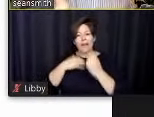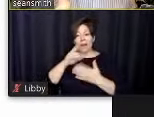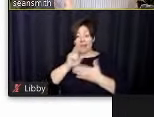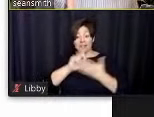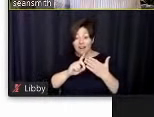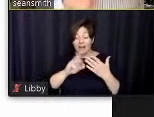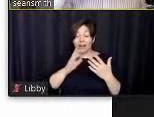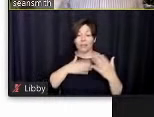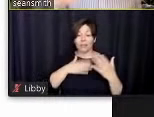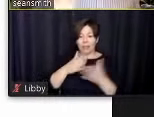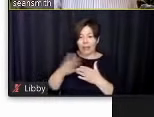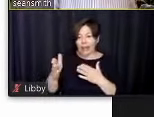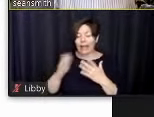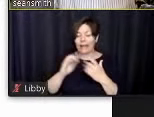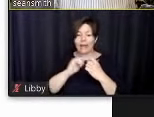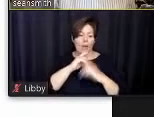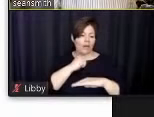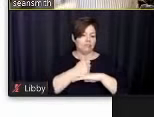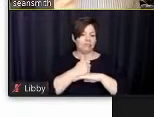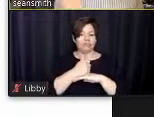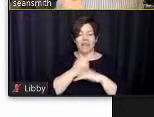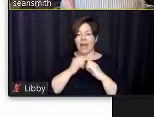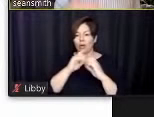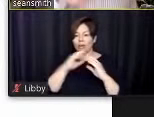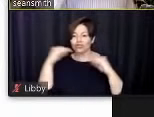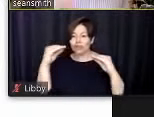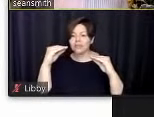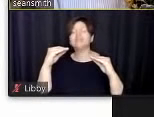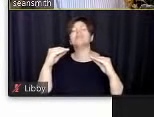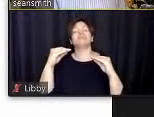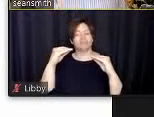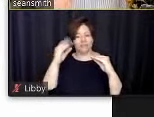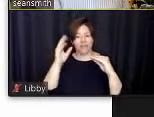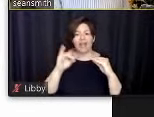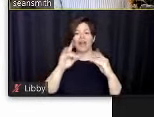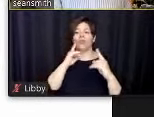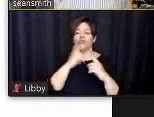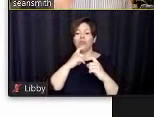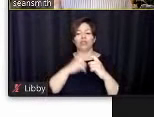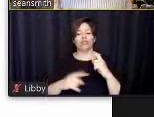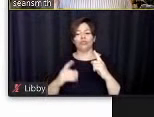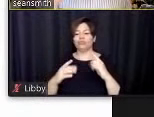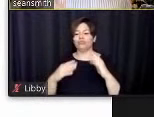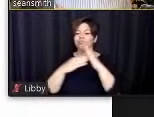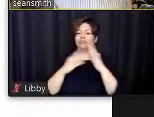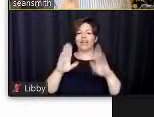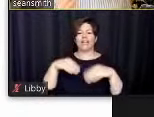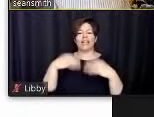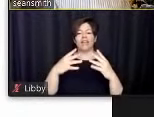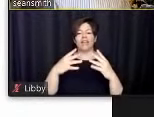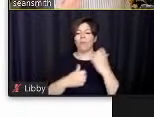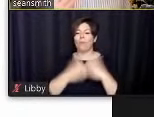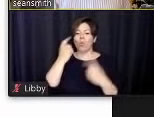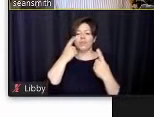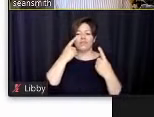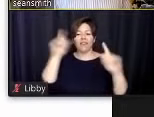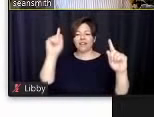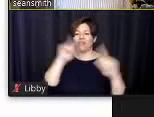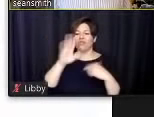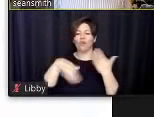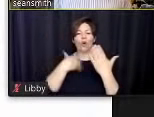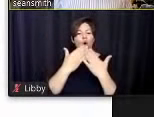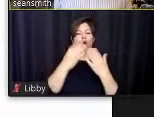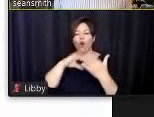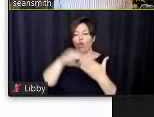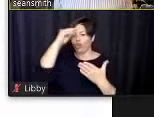select, with how I go about instructing it, is going to be as maximizing my effort and make it more effective and efficient for all the learners